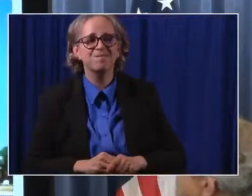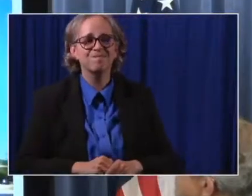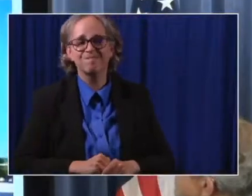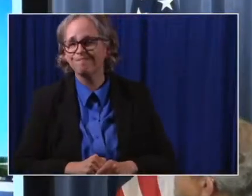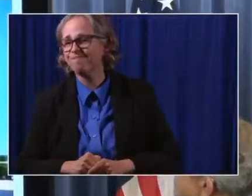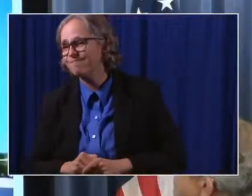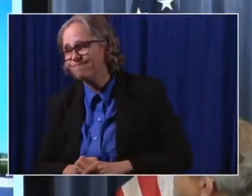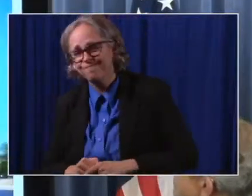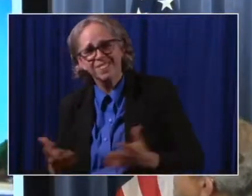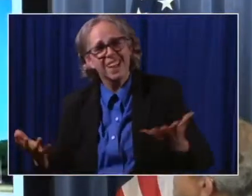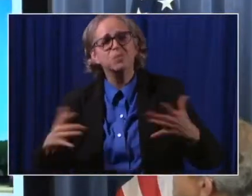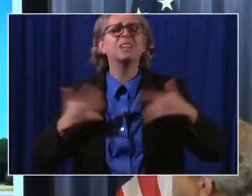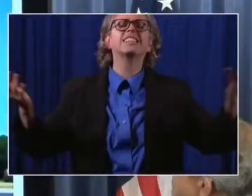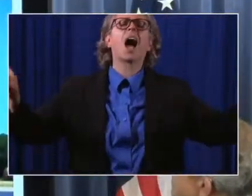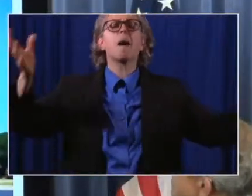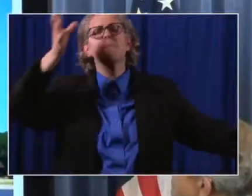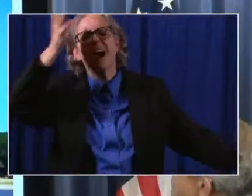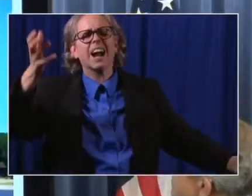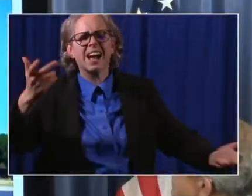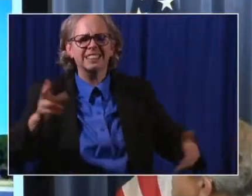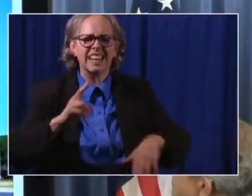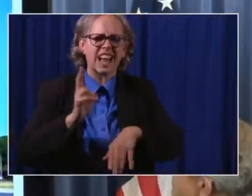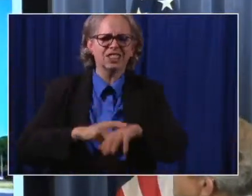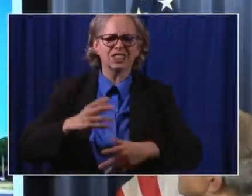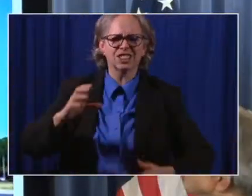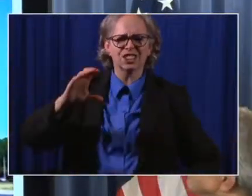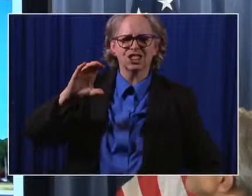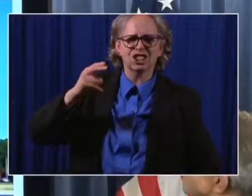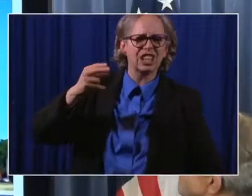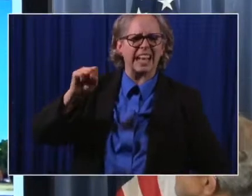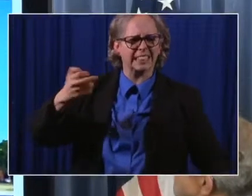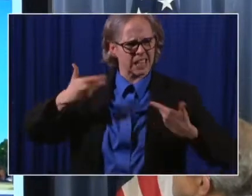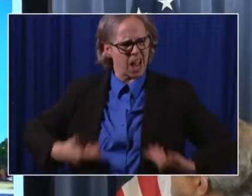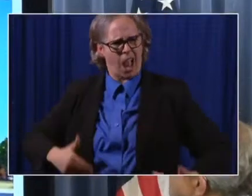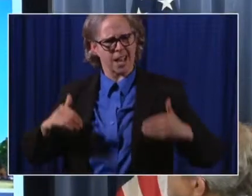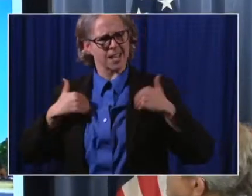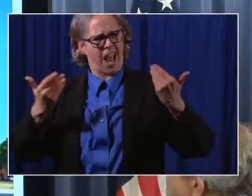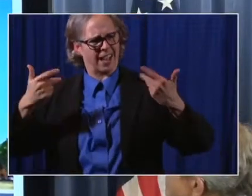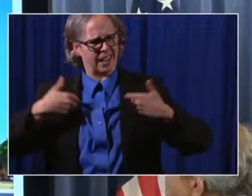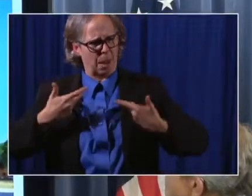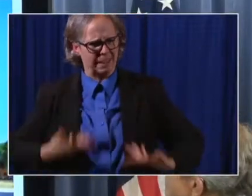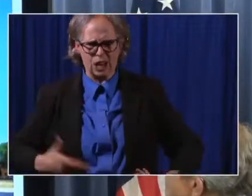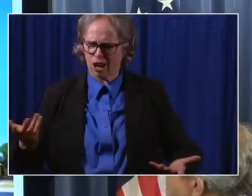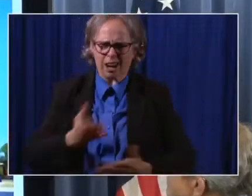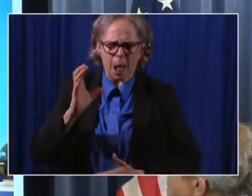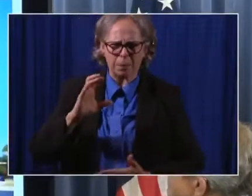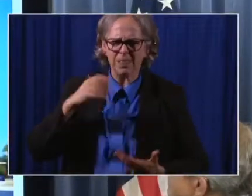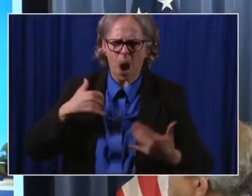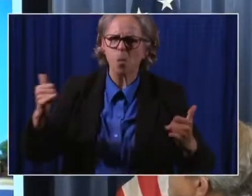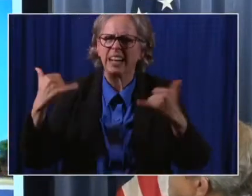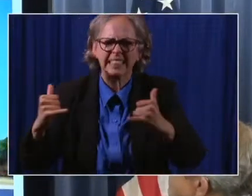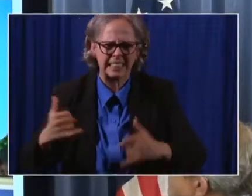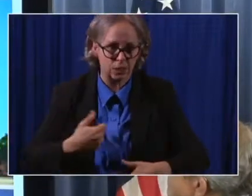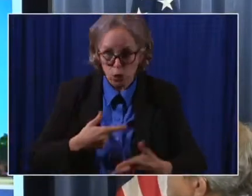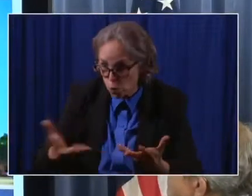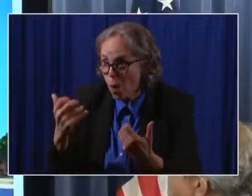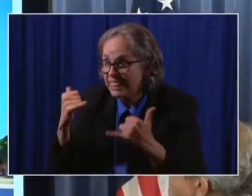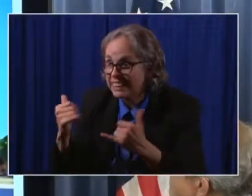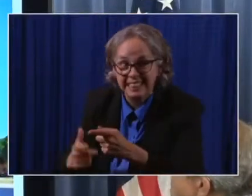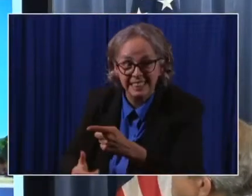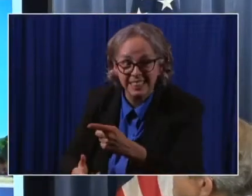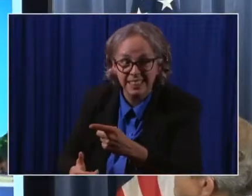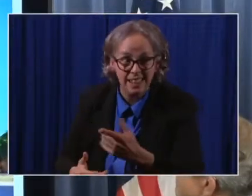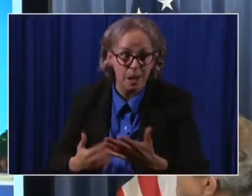What's up, Buckeye Nation? Chase Young, back in Columbus. I want a season. You want a season. All I ask for you is to wear your